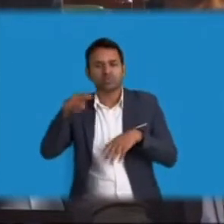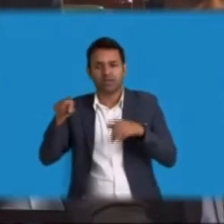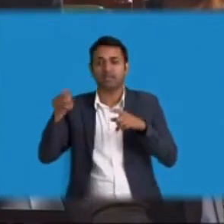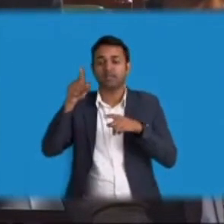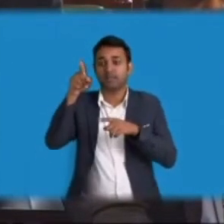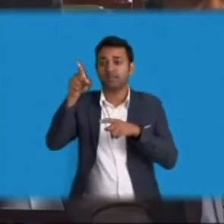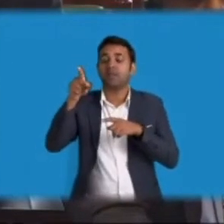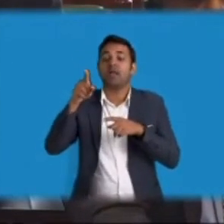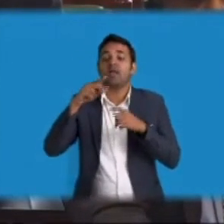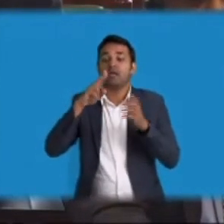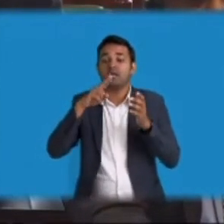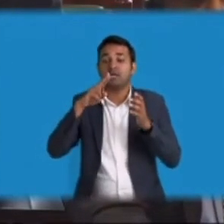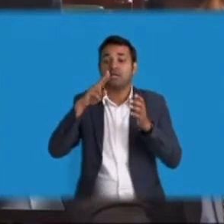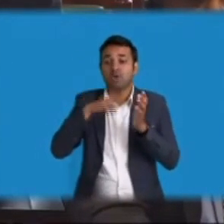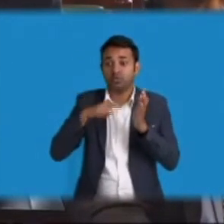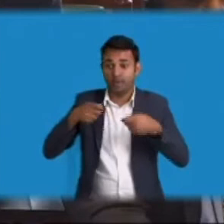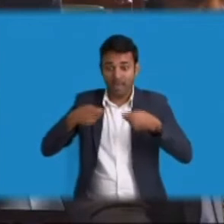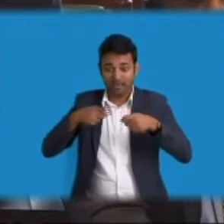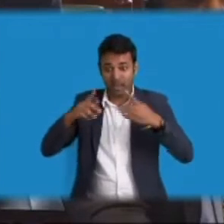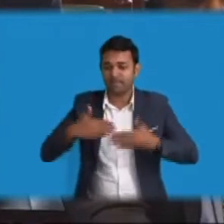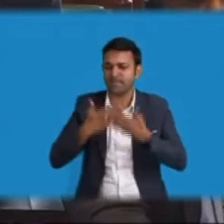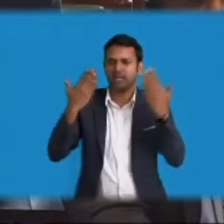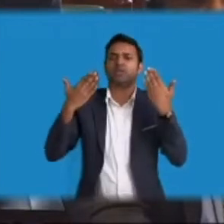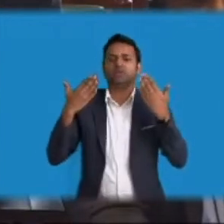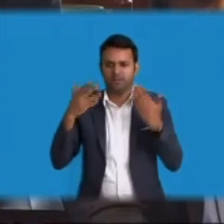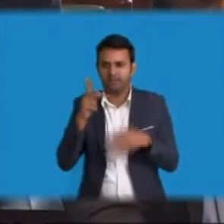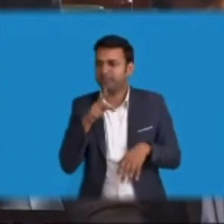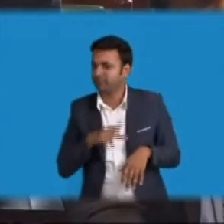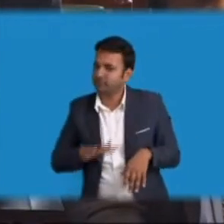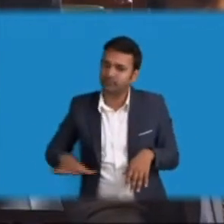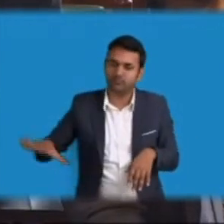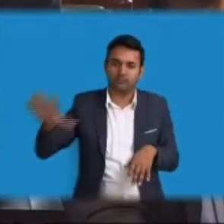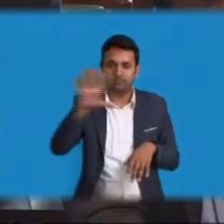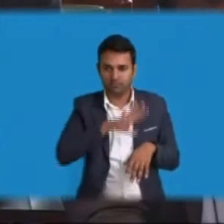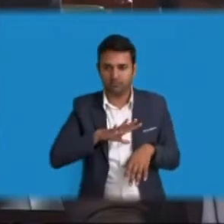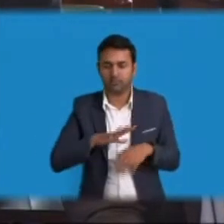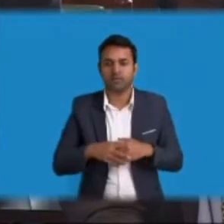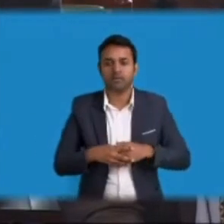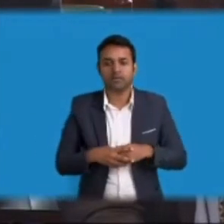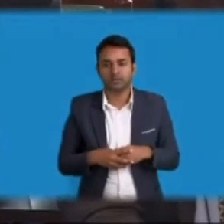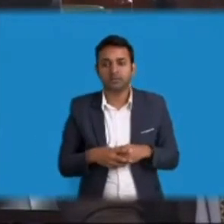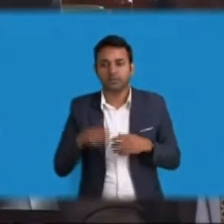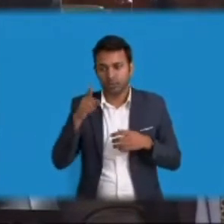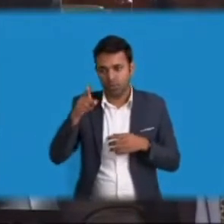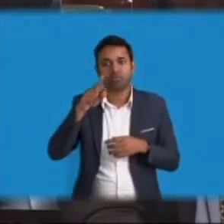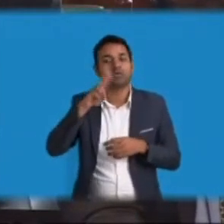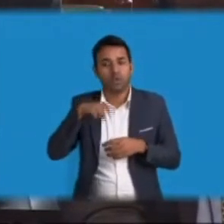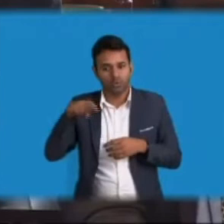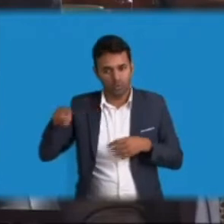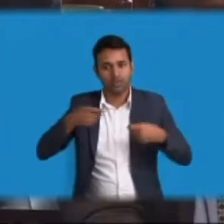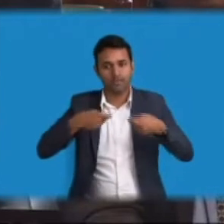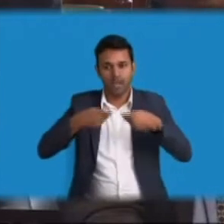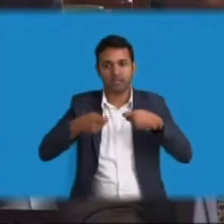as the largest municipal market in the Pacific. In line with other municipal markets, the women's accommodation block is in the